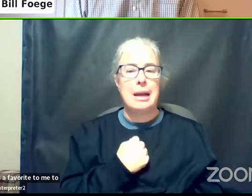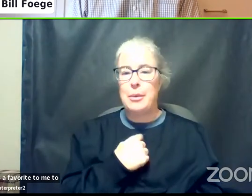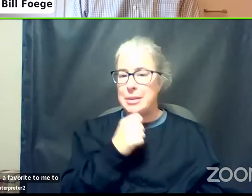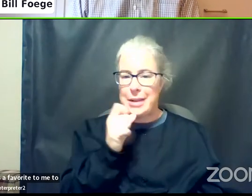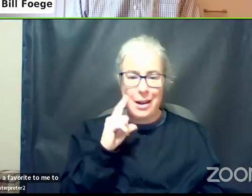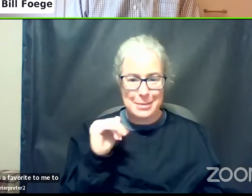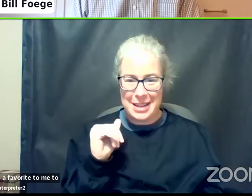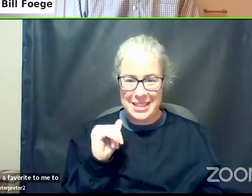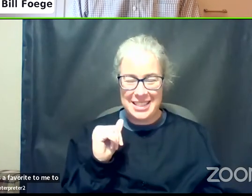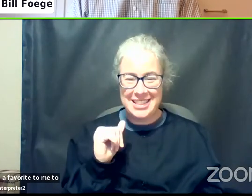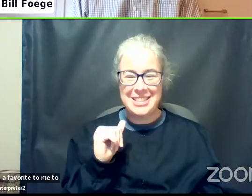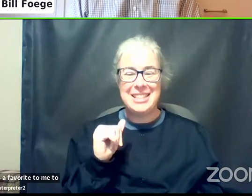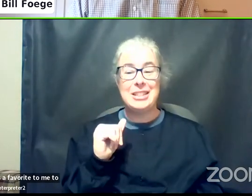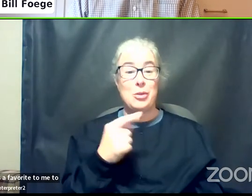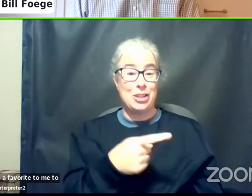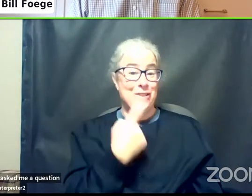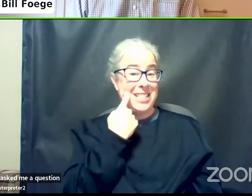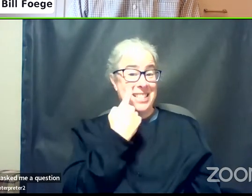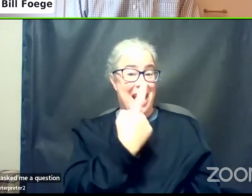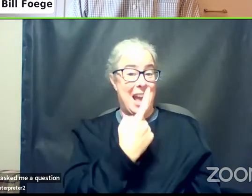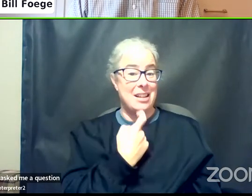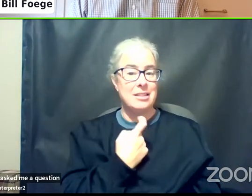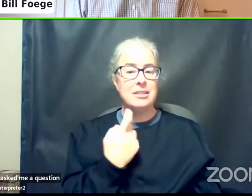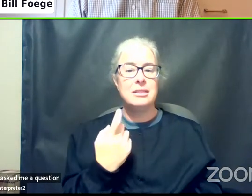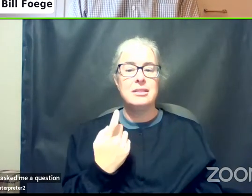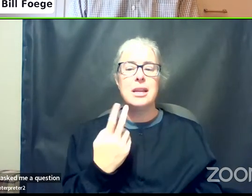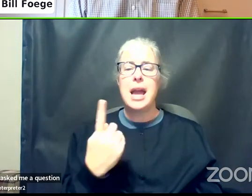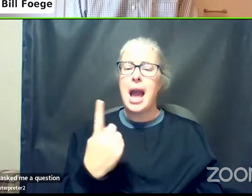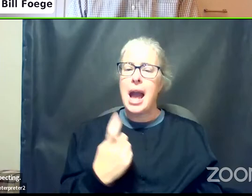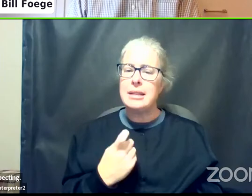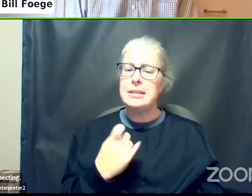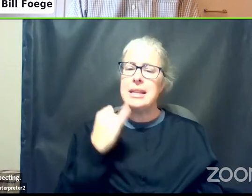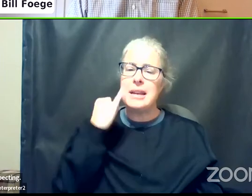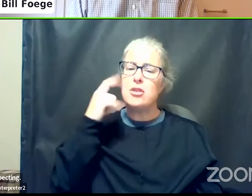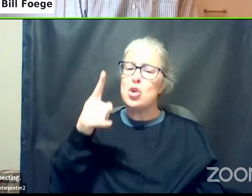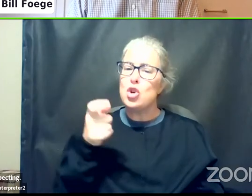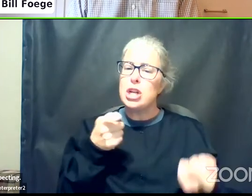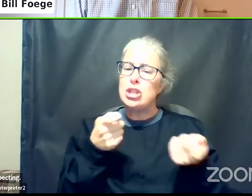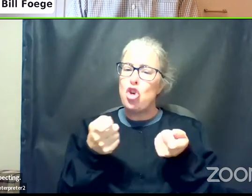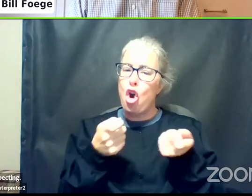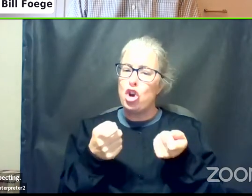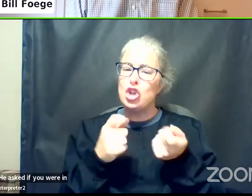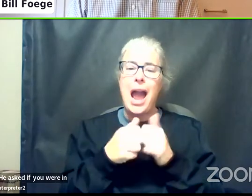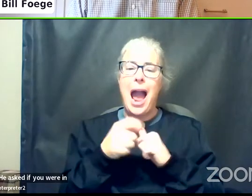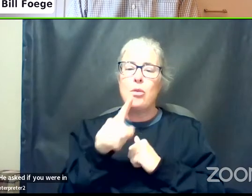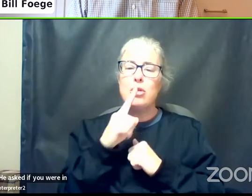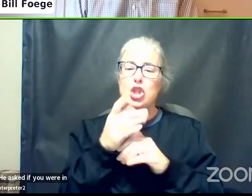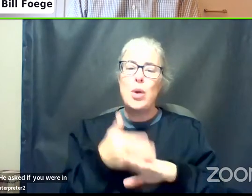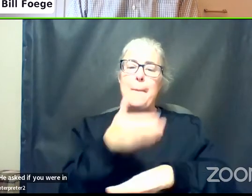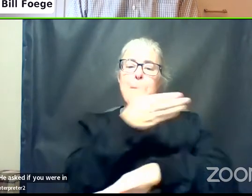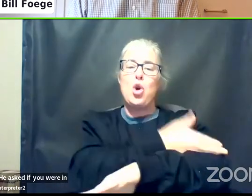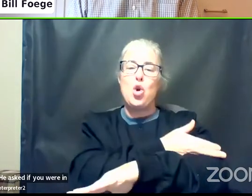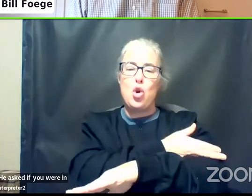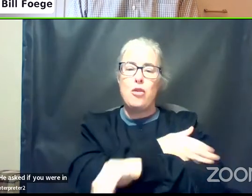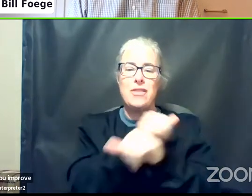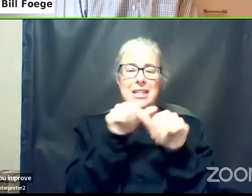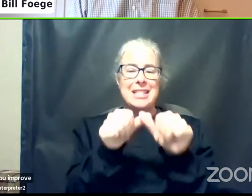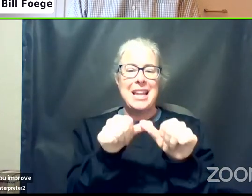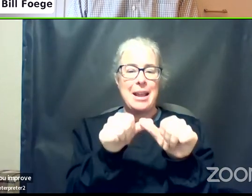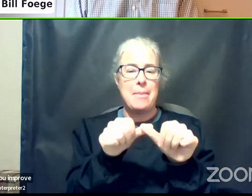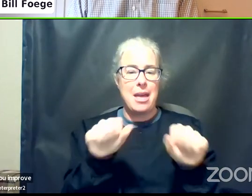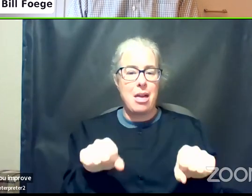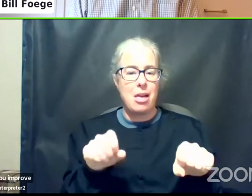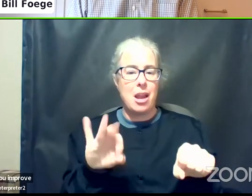not expecting which is the one you just asked he asked if you were in charge how would you improve the sustainability